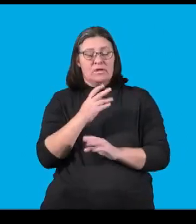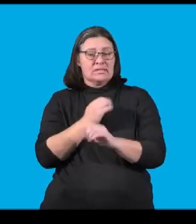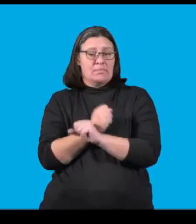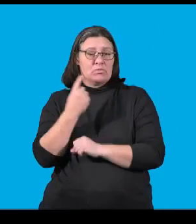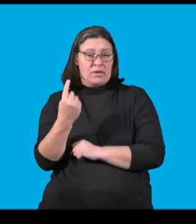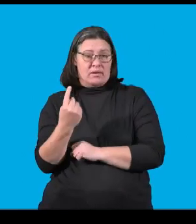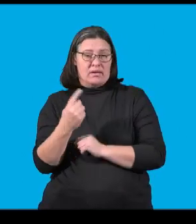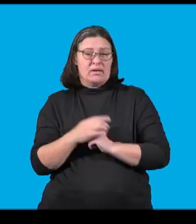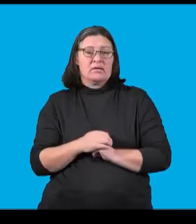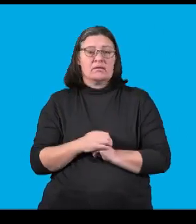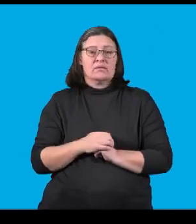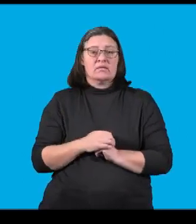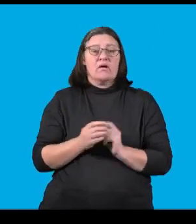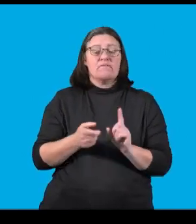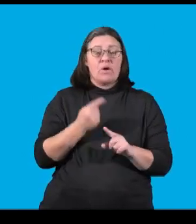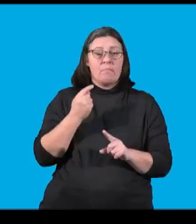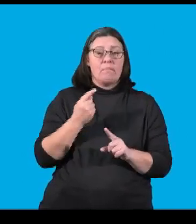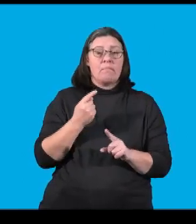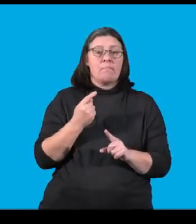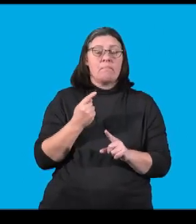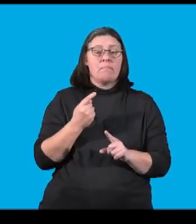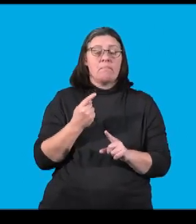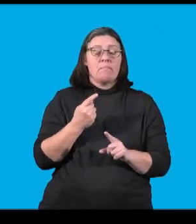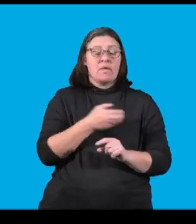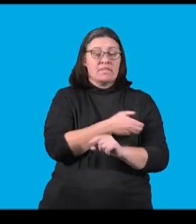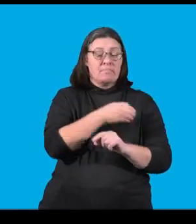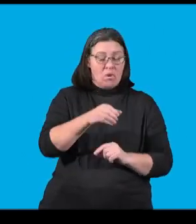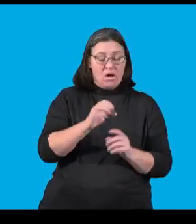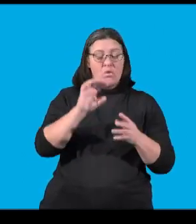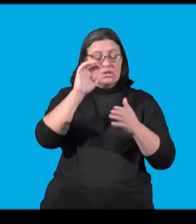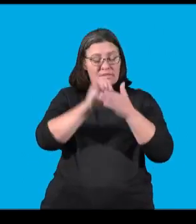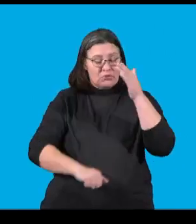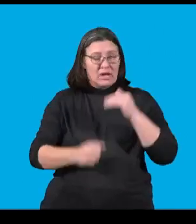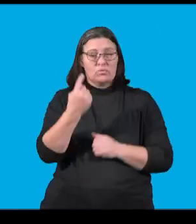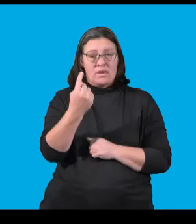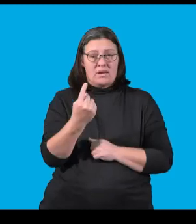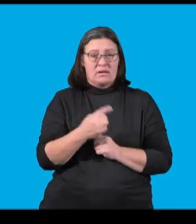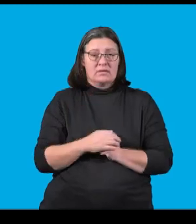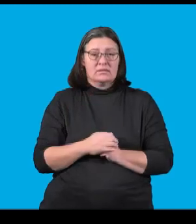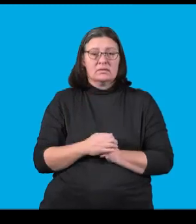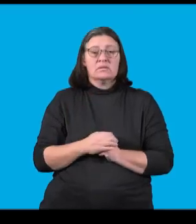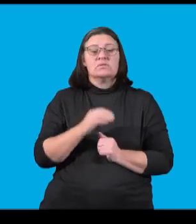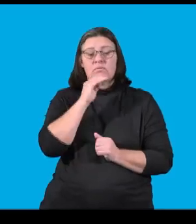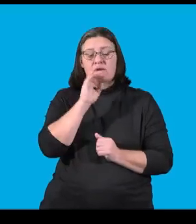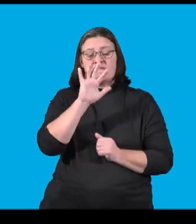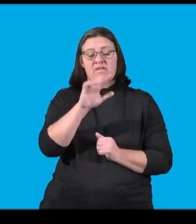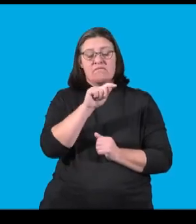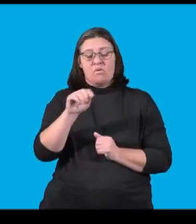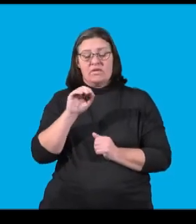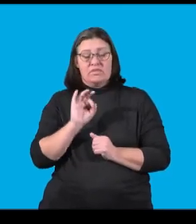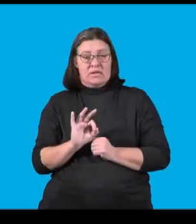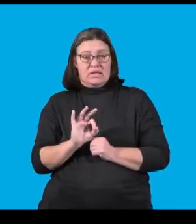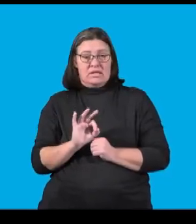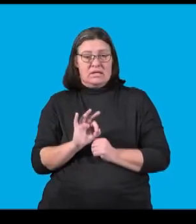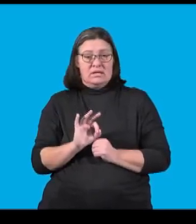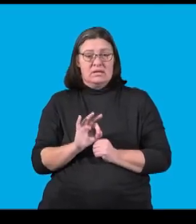times 1. And from the power, we subtract 1. So my answer will be 5